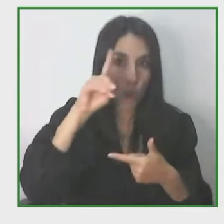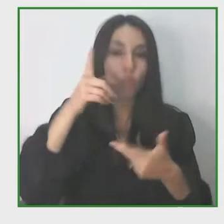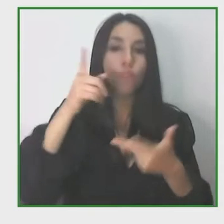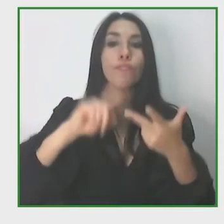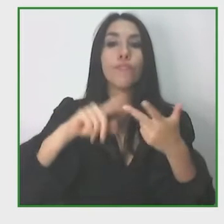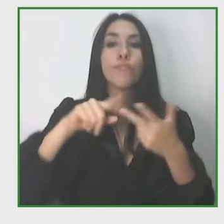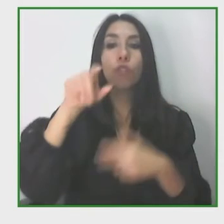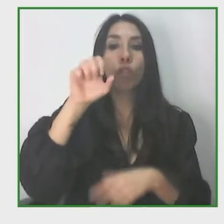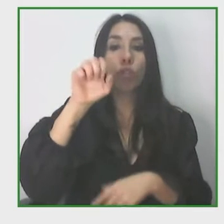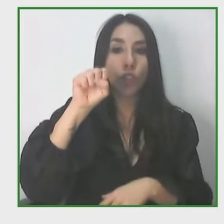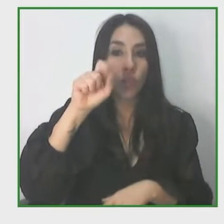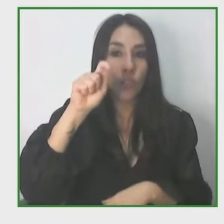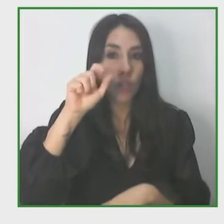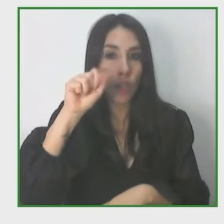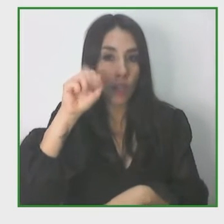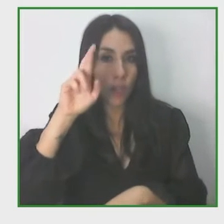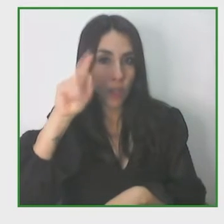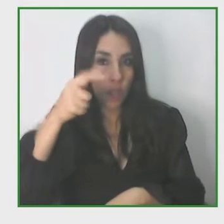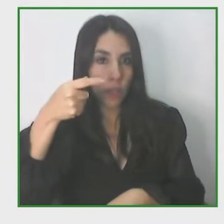Hey,